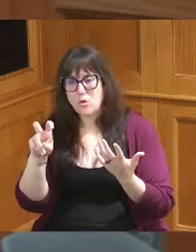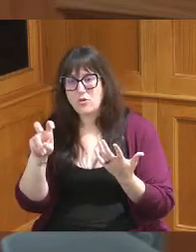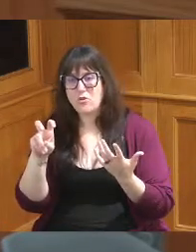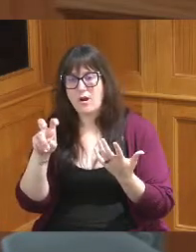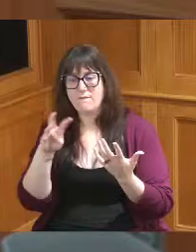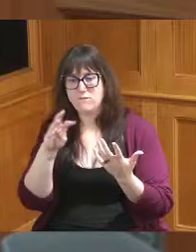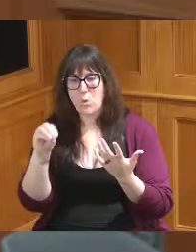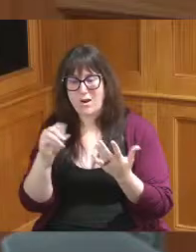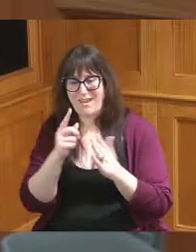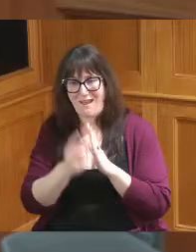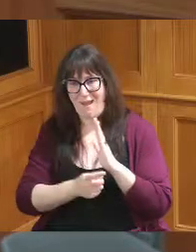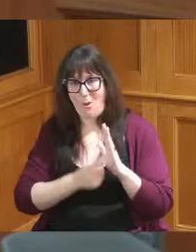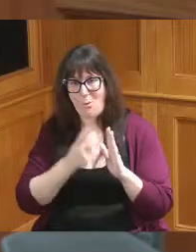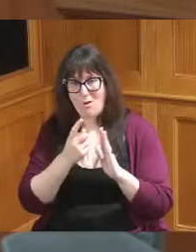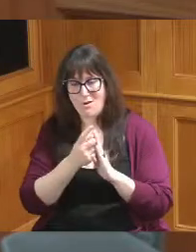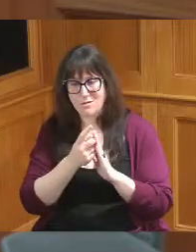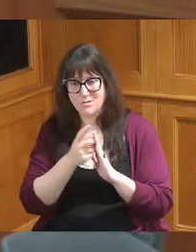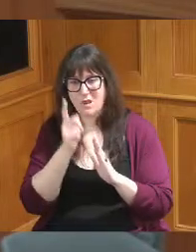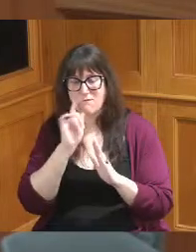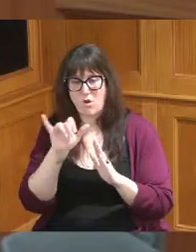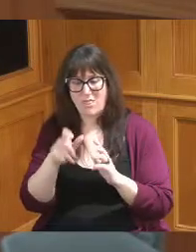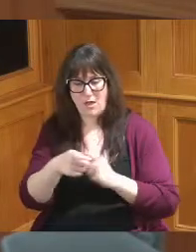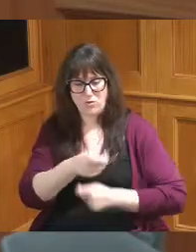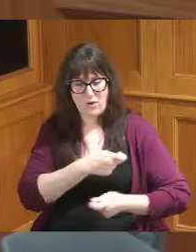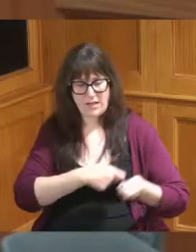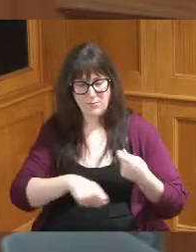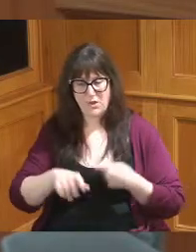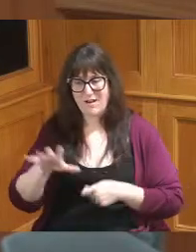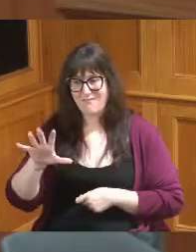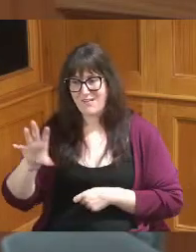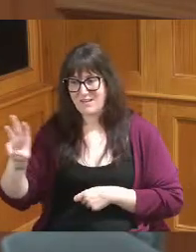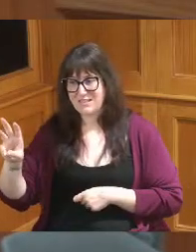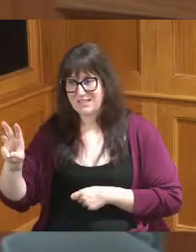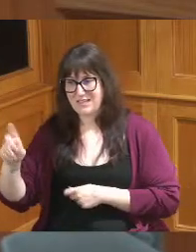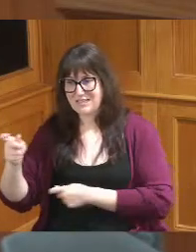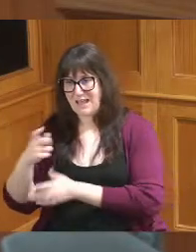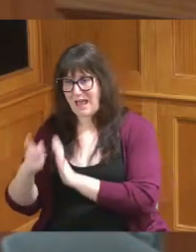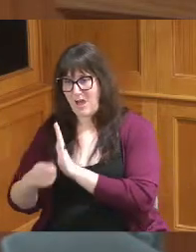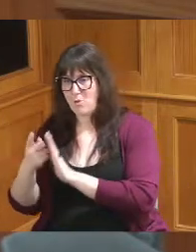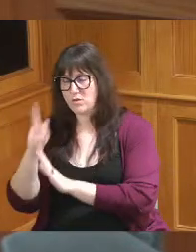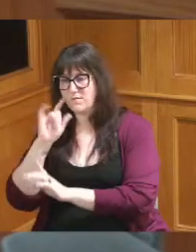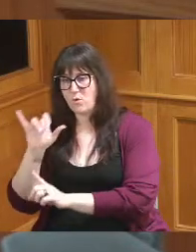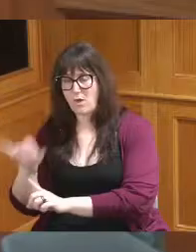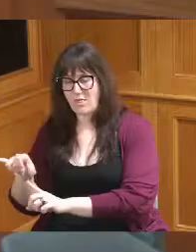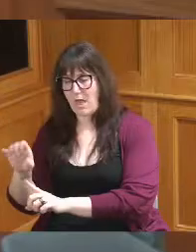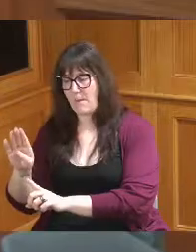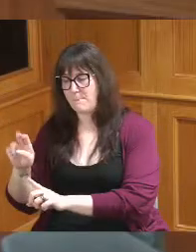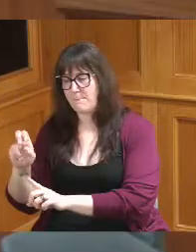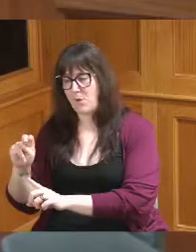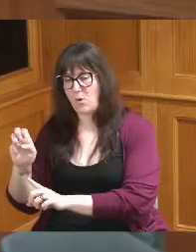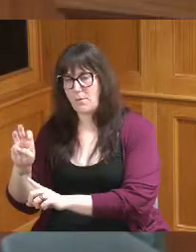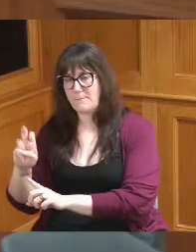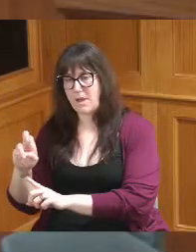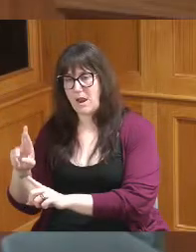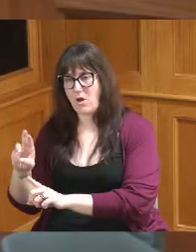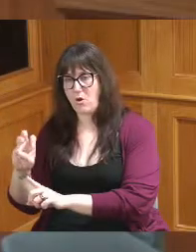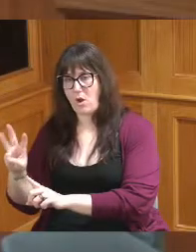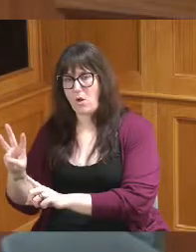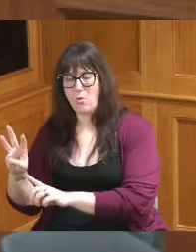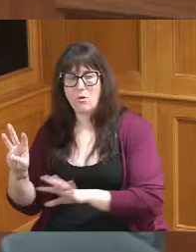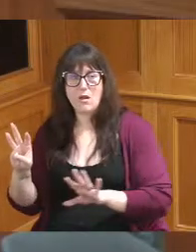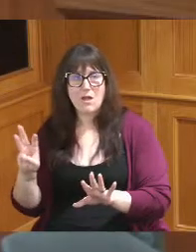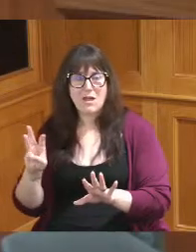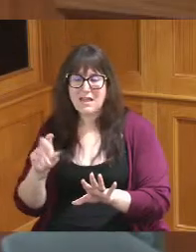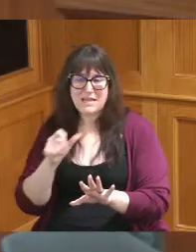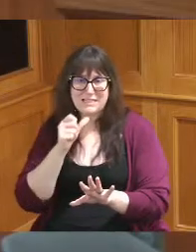hours for transplant and the 56 hours for bone marrow. That